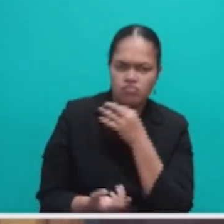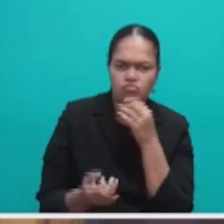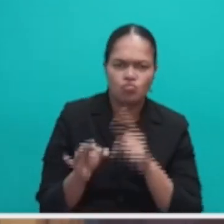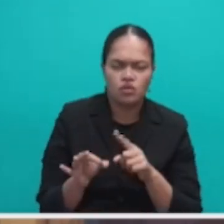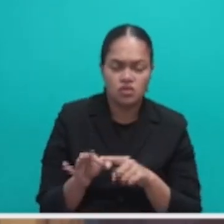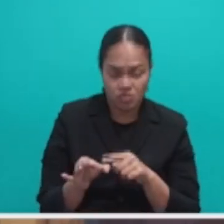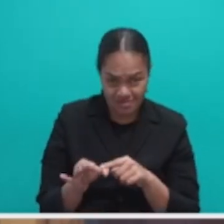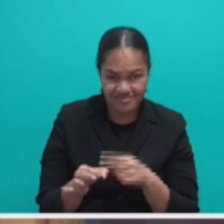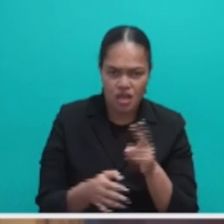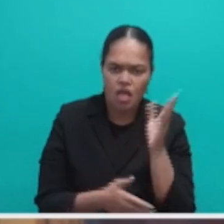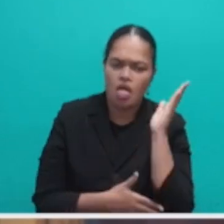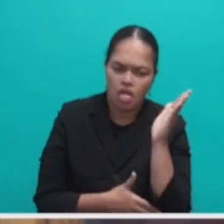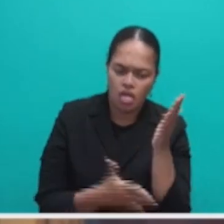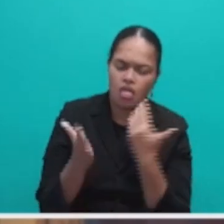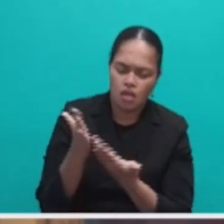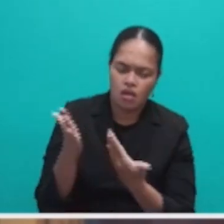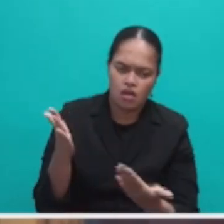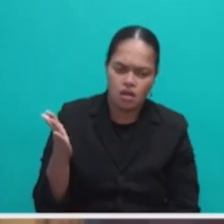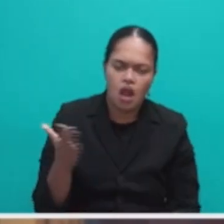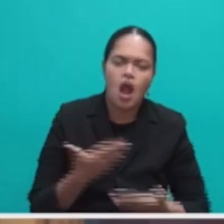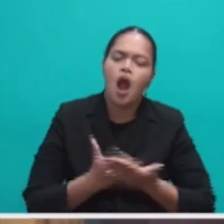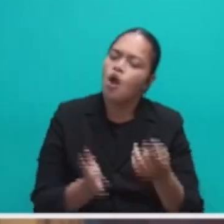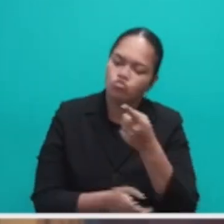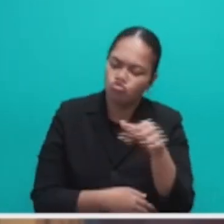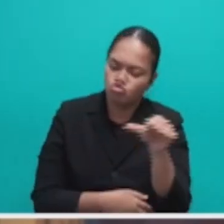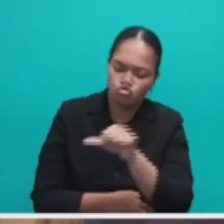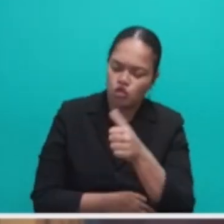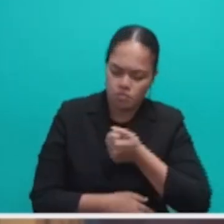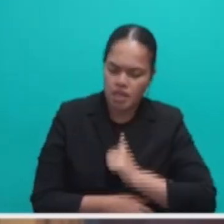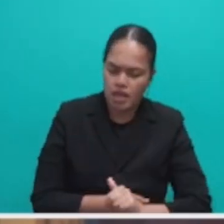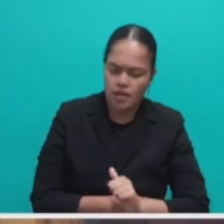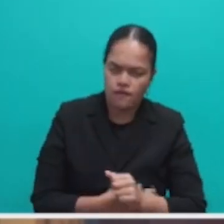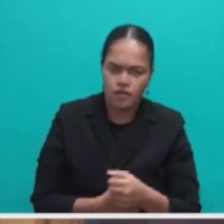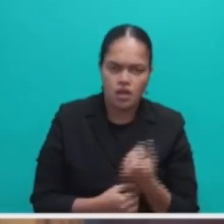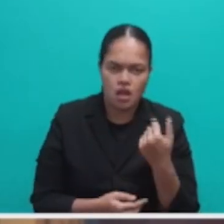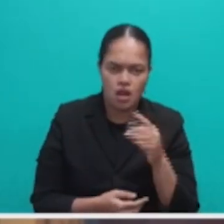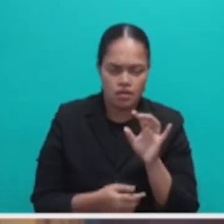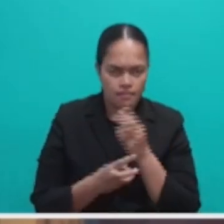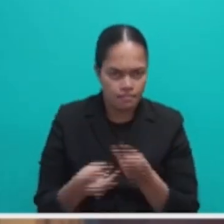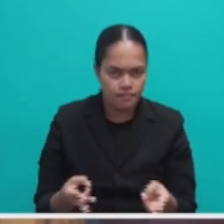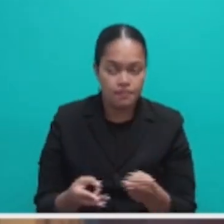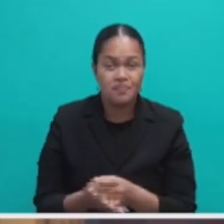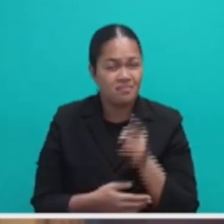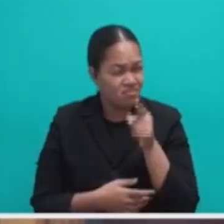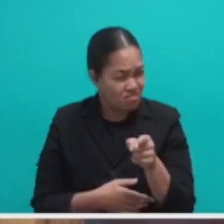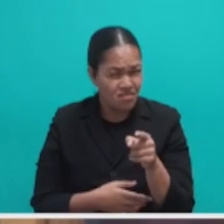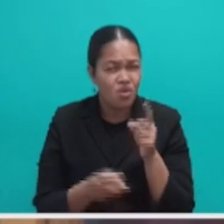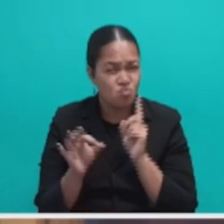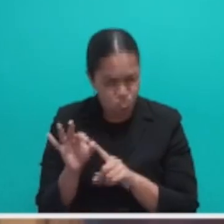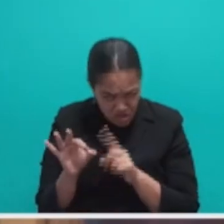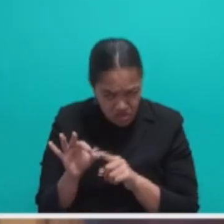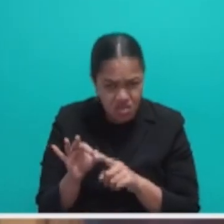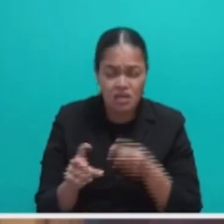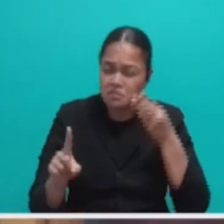a lecture on how he should behave and so on. Mr. Speaker, sir, those questions were